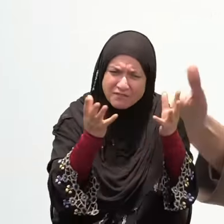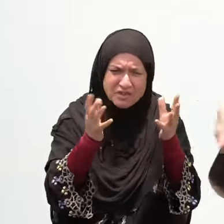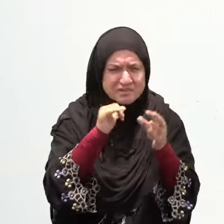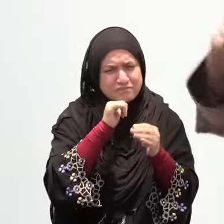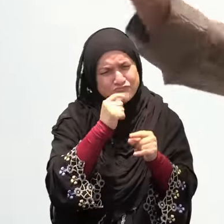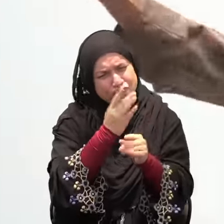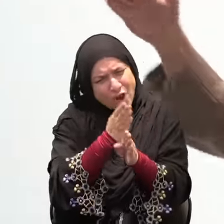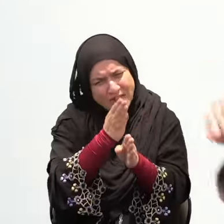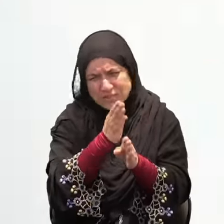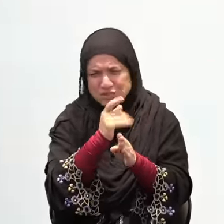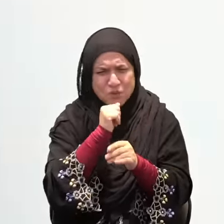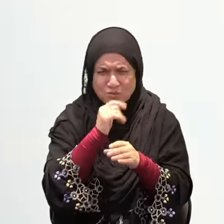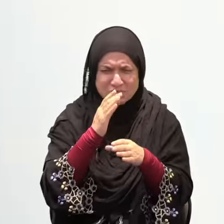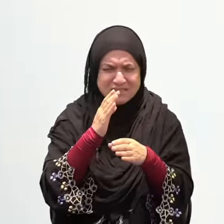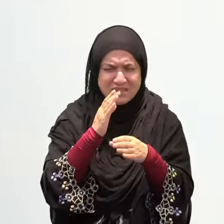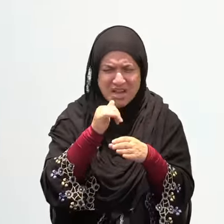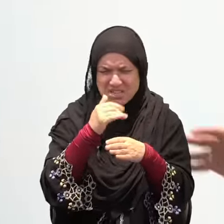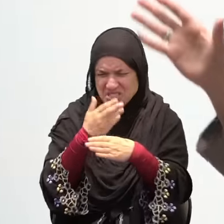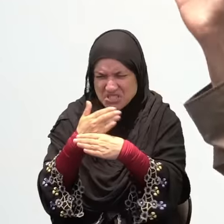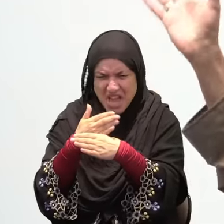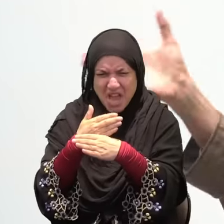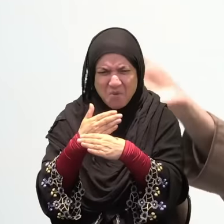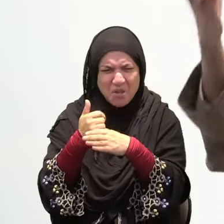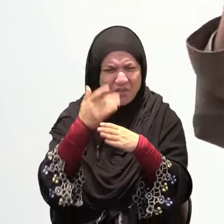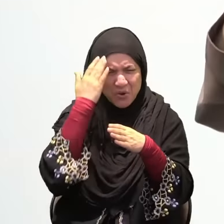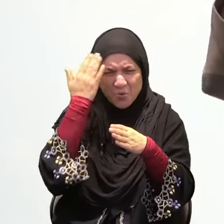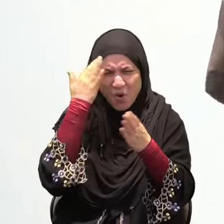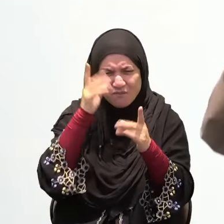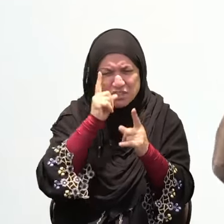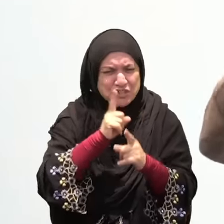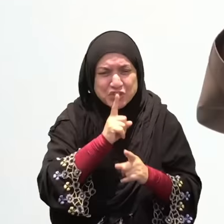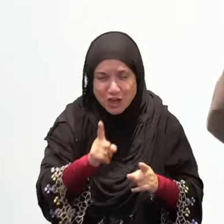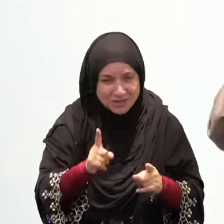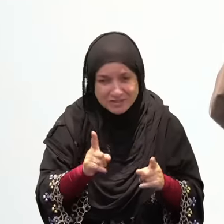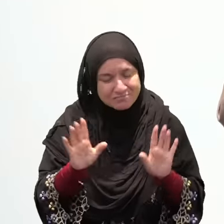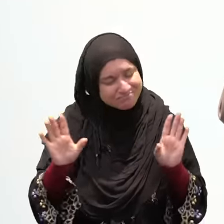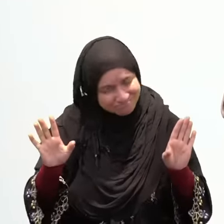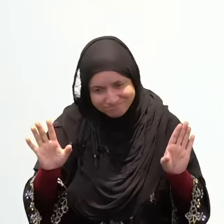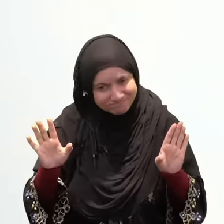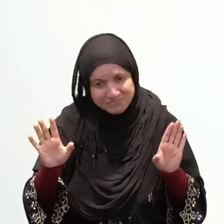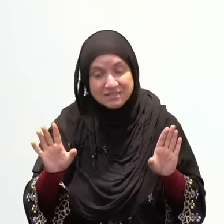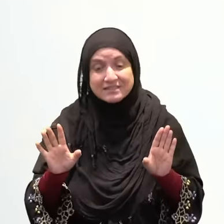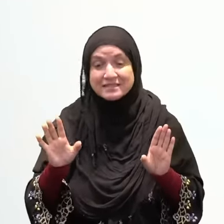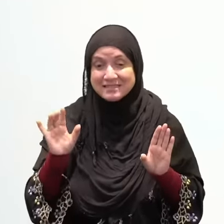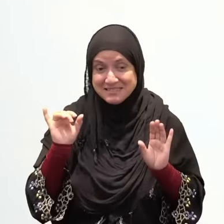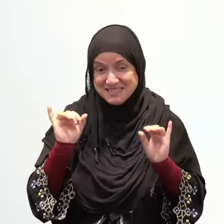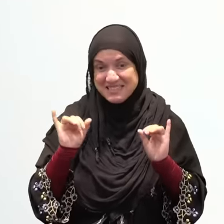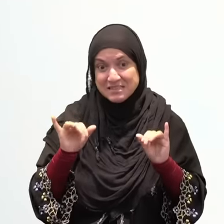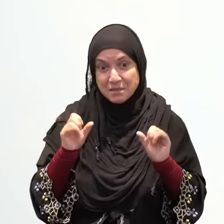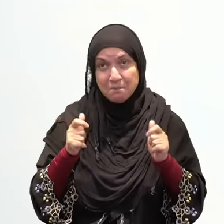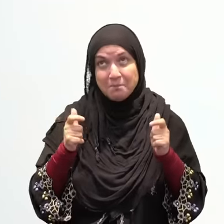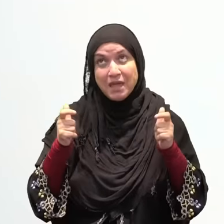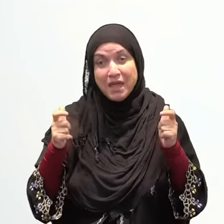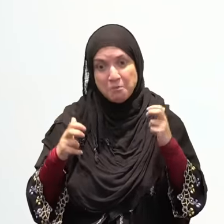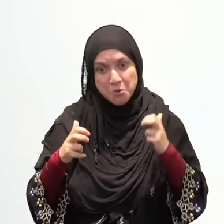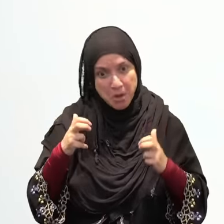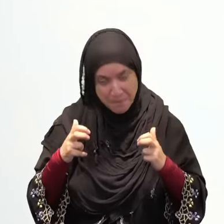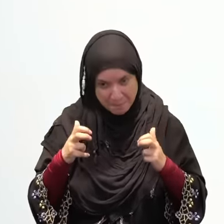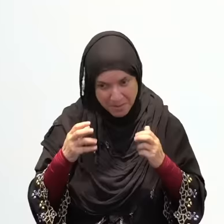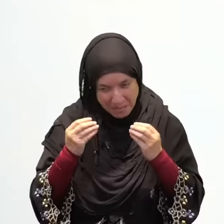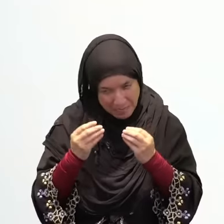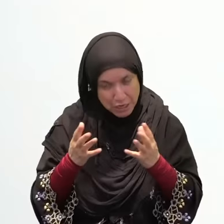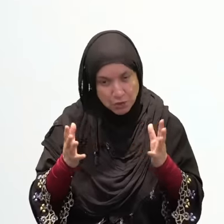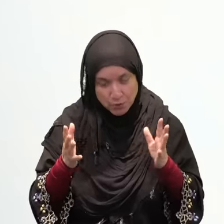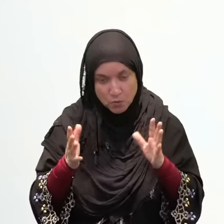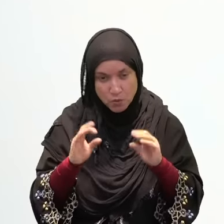this masjid, or you go into the supermarket, and people are rising from this world that they've created for themselves. And some of them convinced